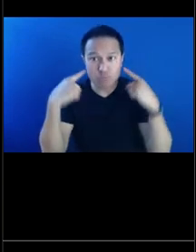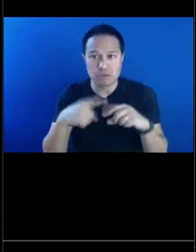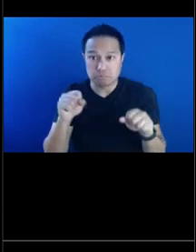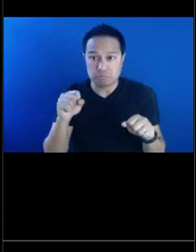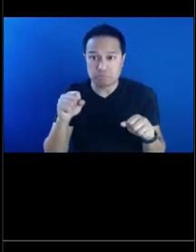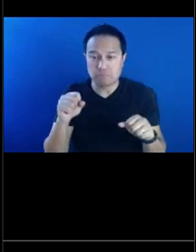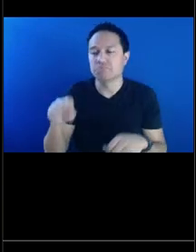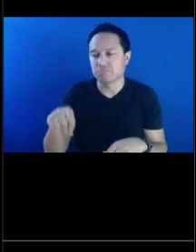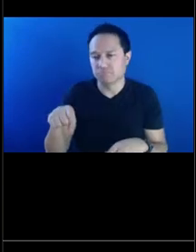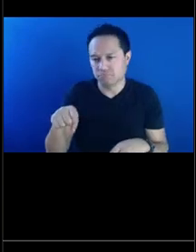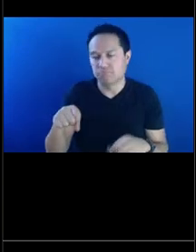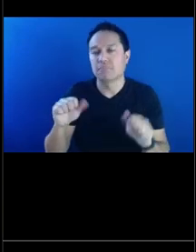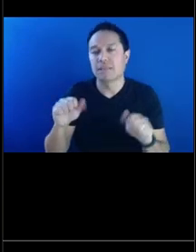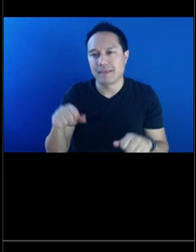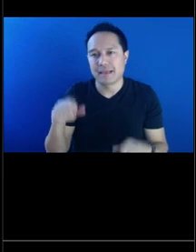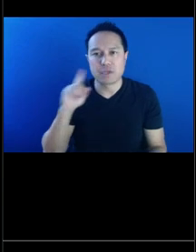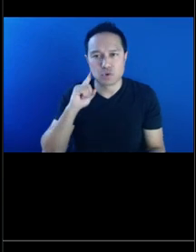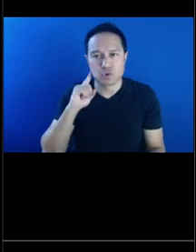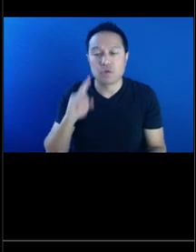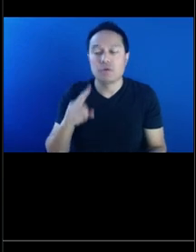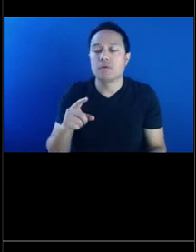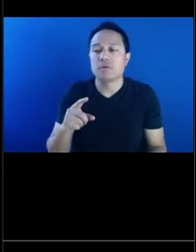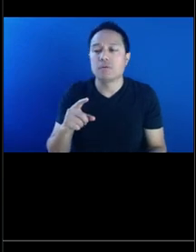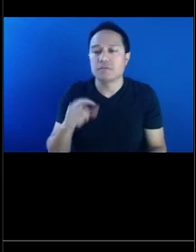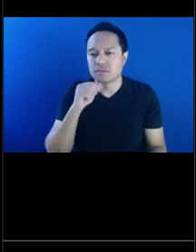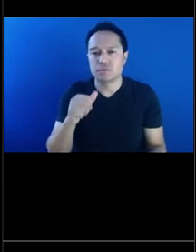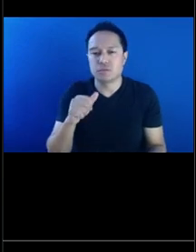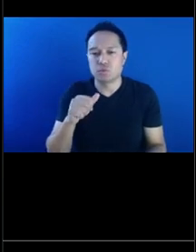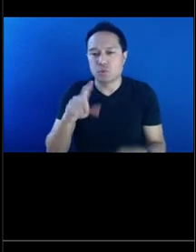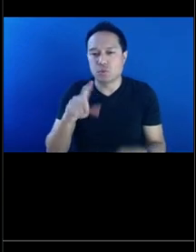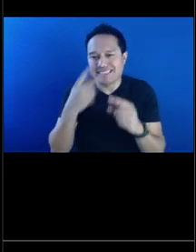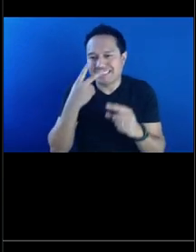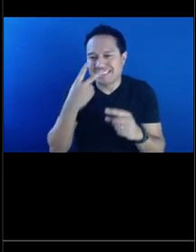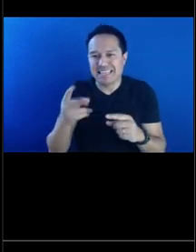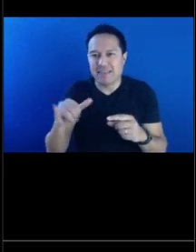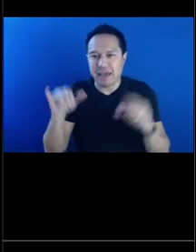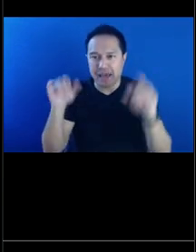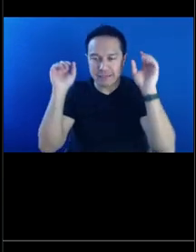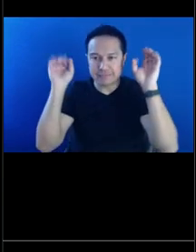really good distinction. They don't have the visible outer ears, like these parts that